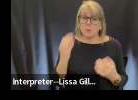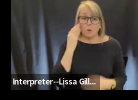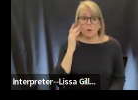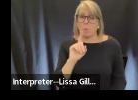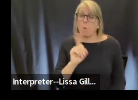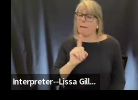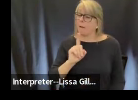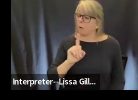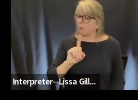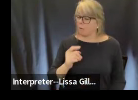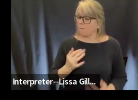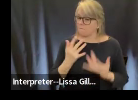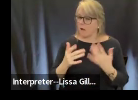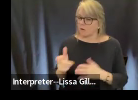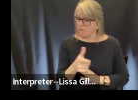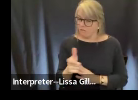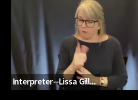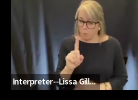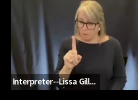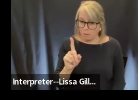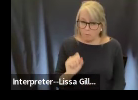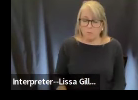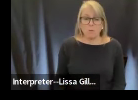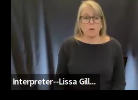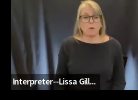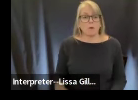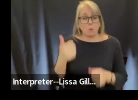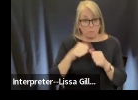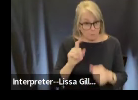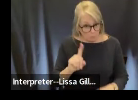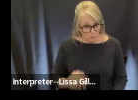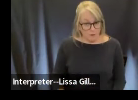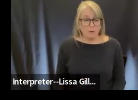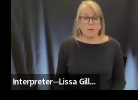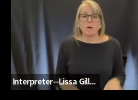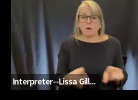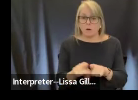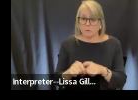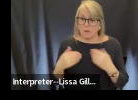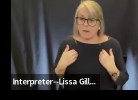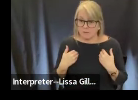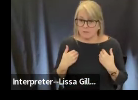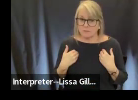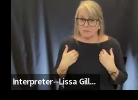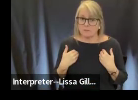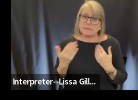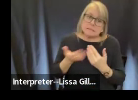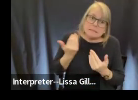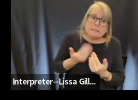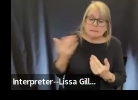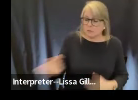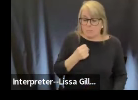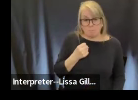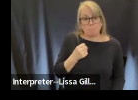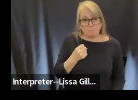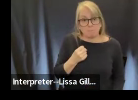closest fire extinguisher is. You want to remember where it is. You also want to have it accessible. Certainly